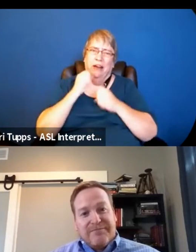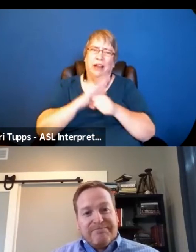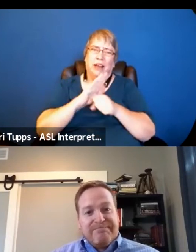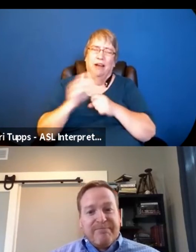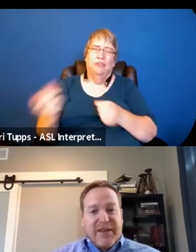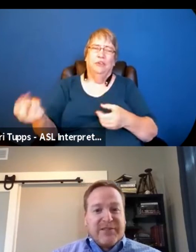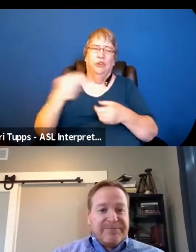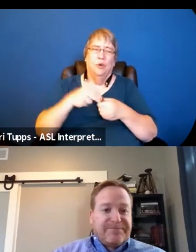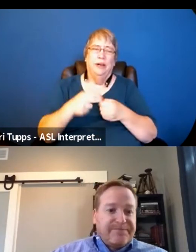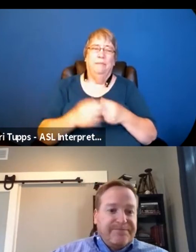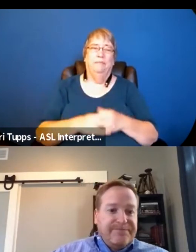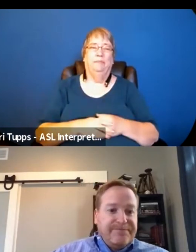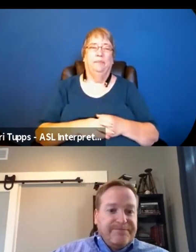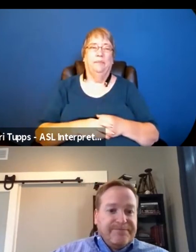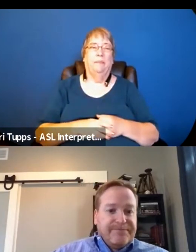So thanks.